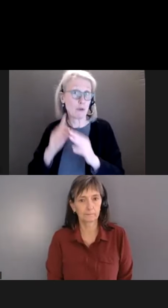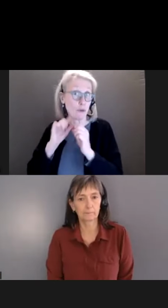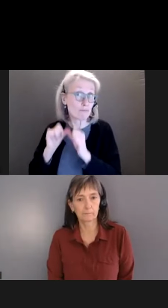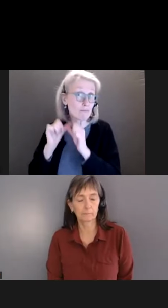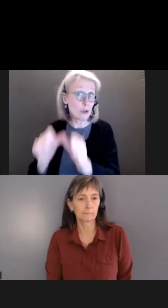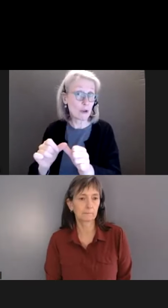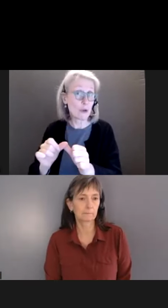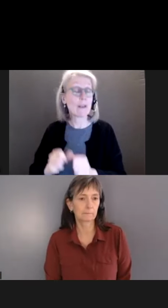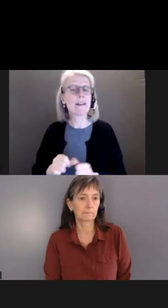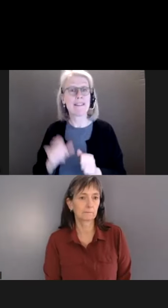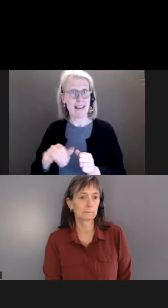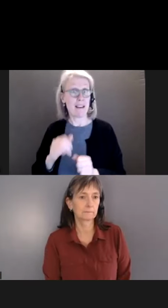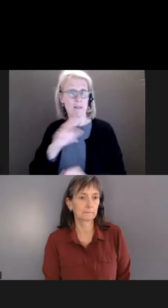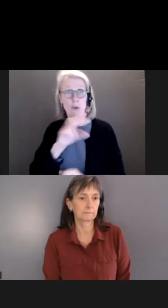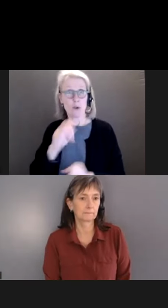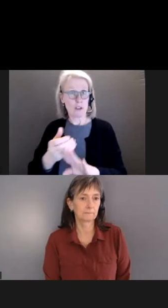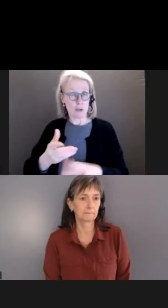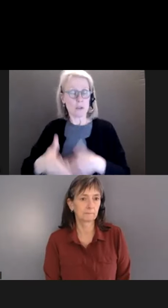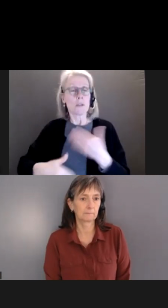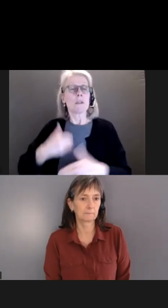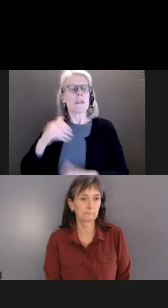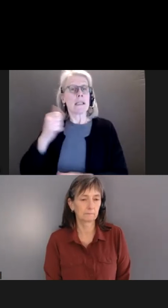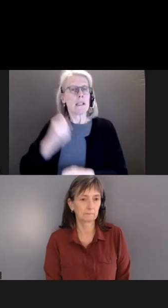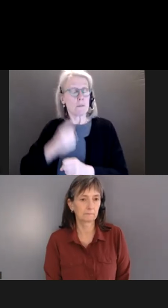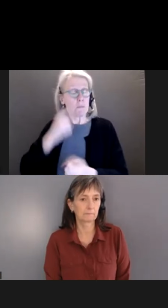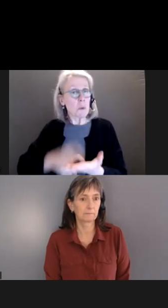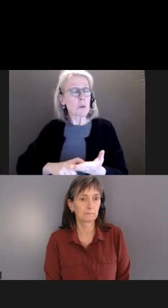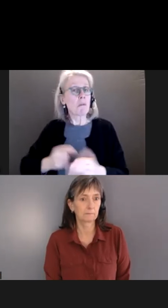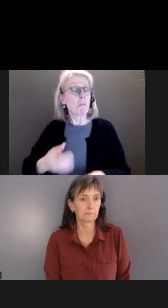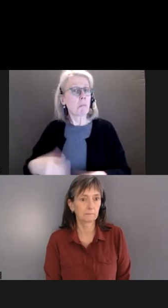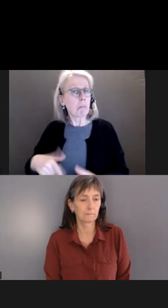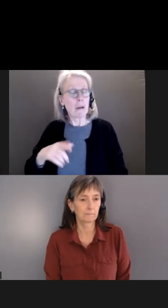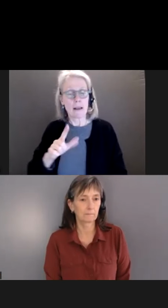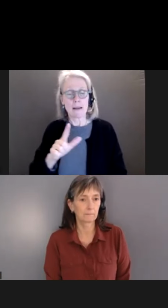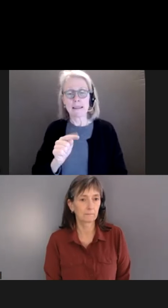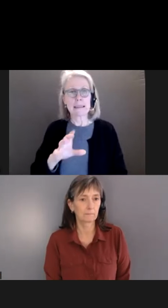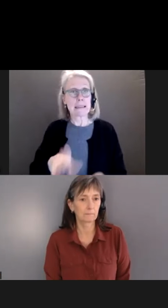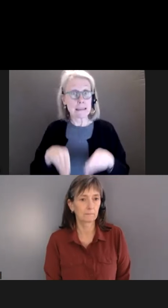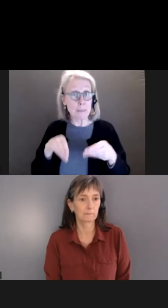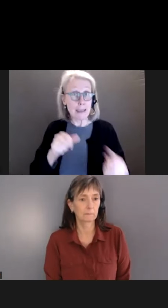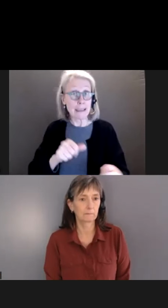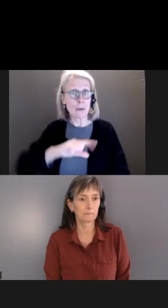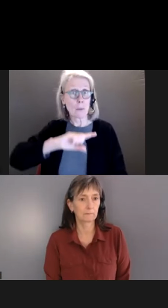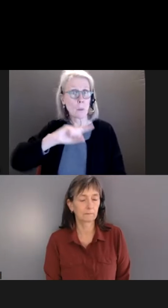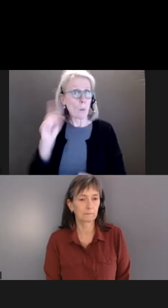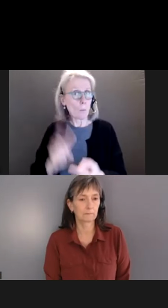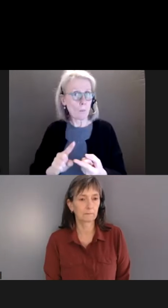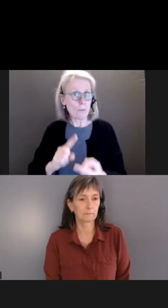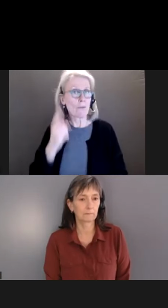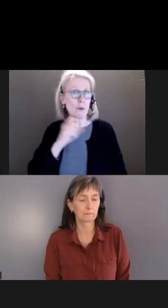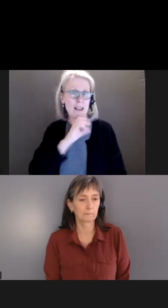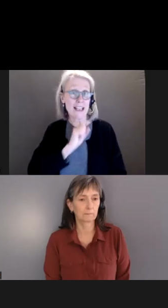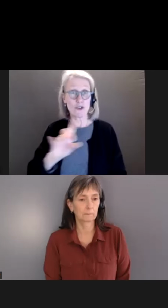within 10 years of implementing this approach, Denmark was able to reduce long-term care spending for its population aged 80